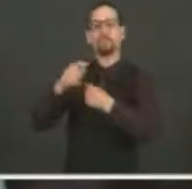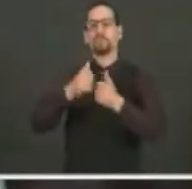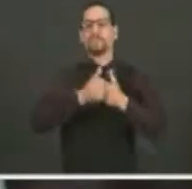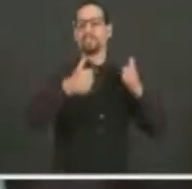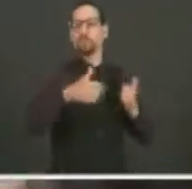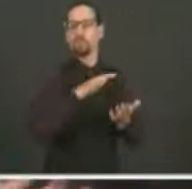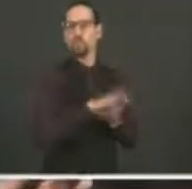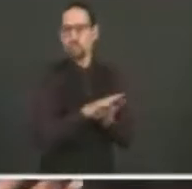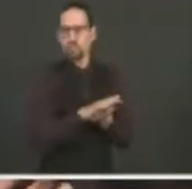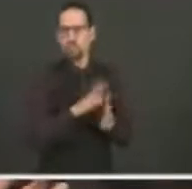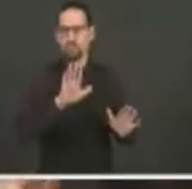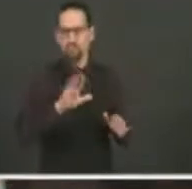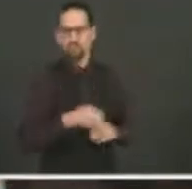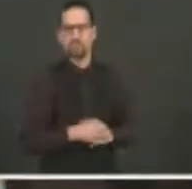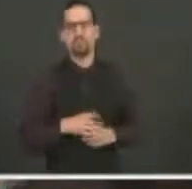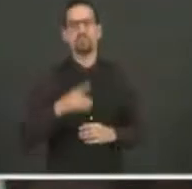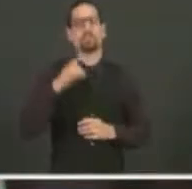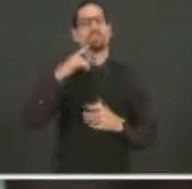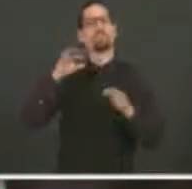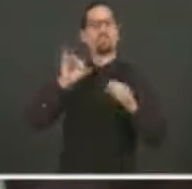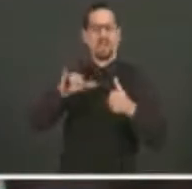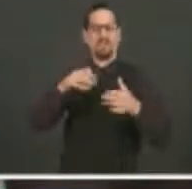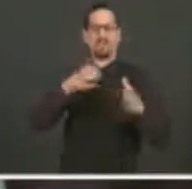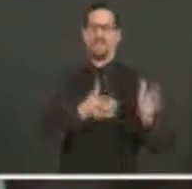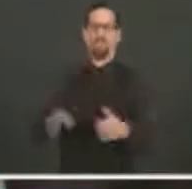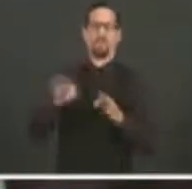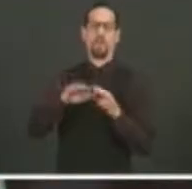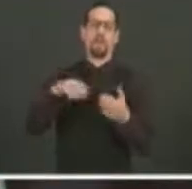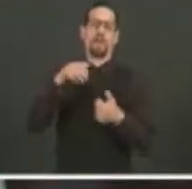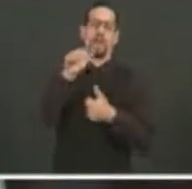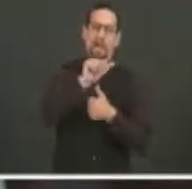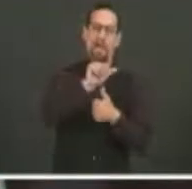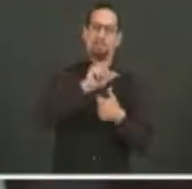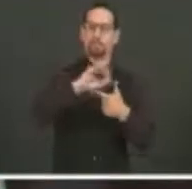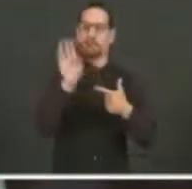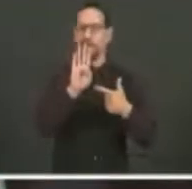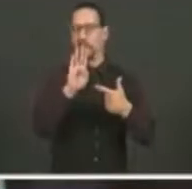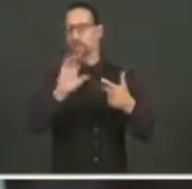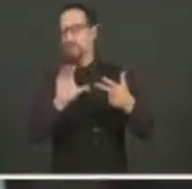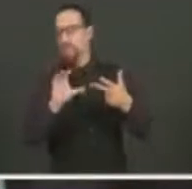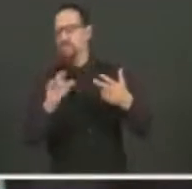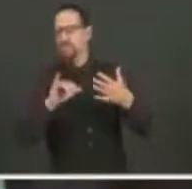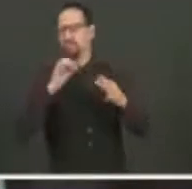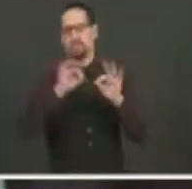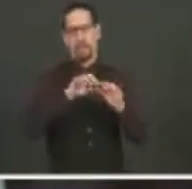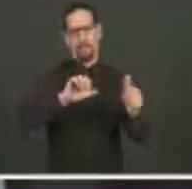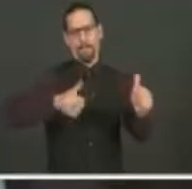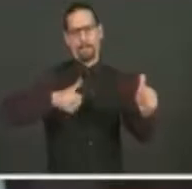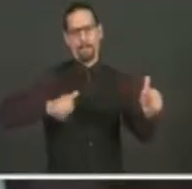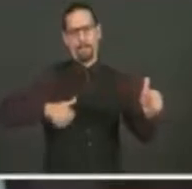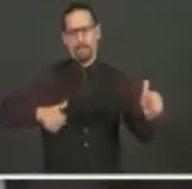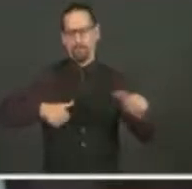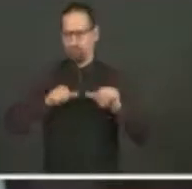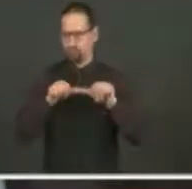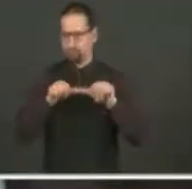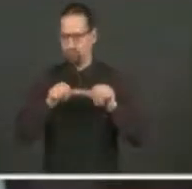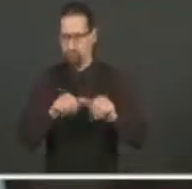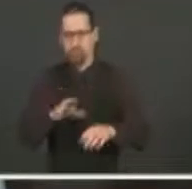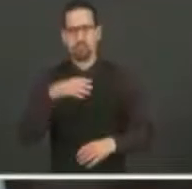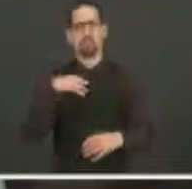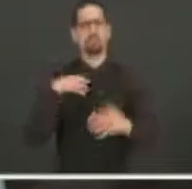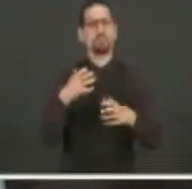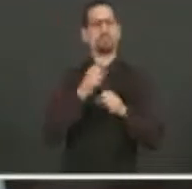have contingency plans. So next year, children have a full, complete, robust learning experience in